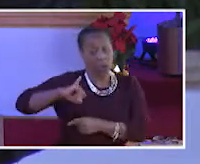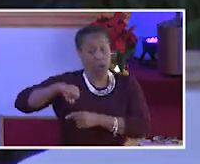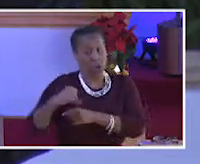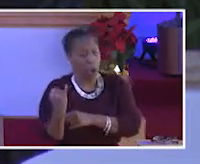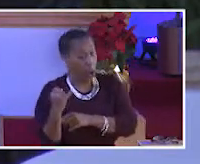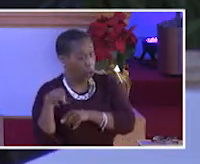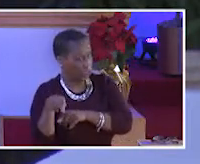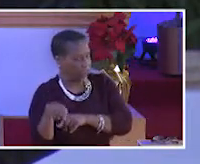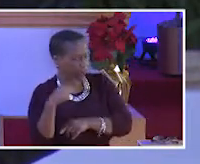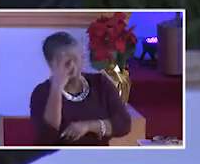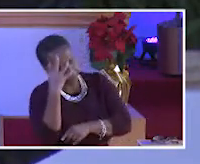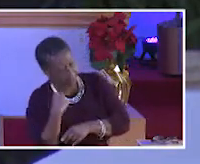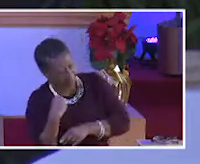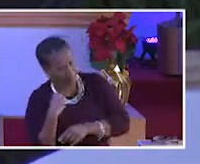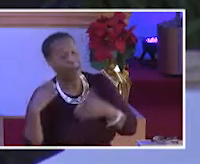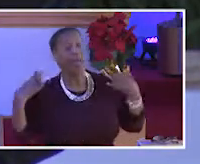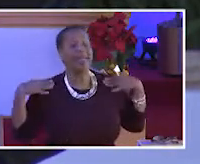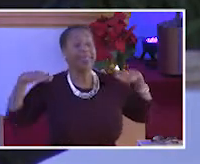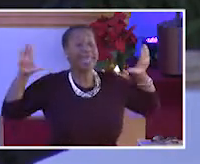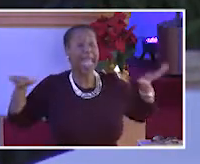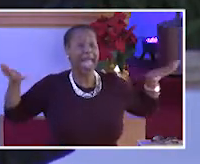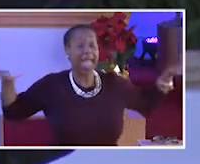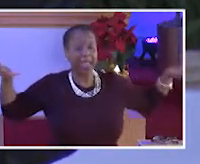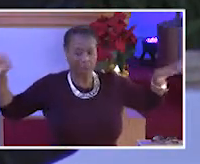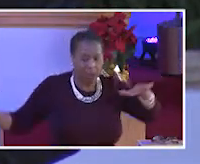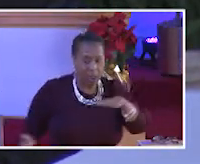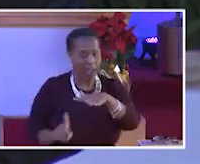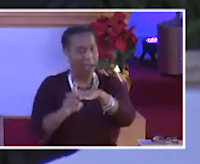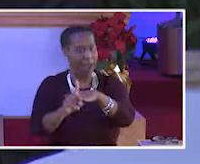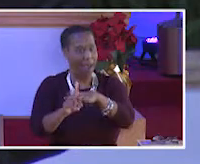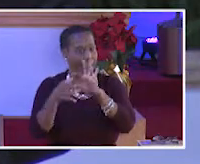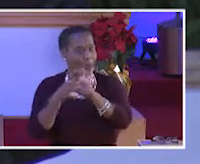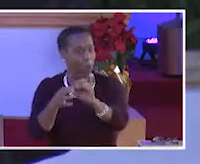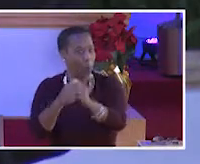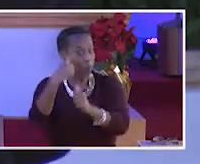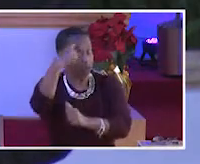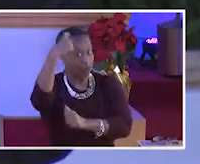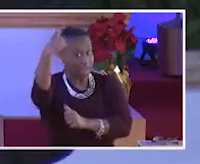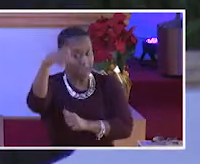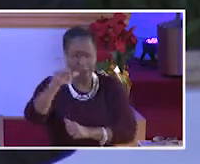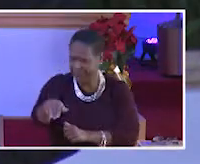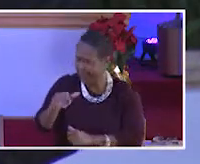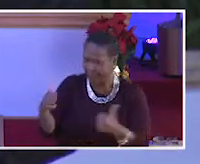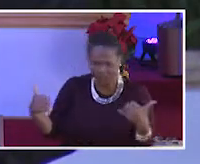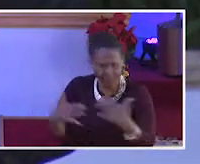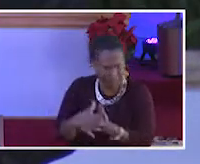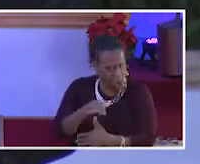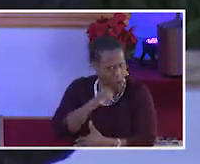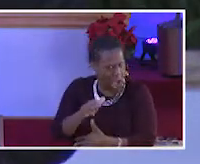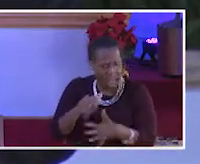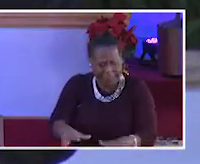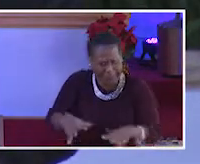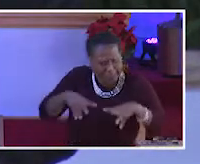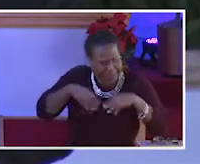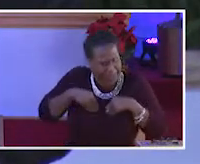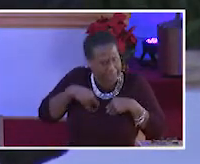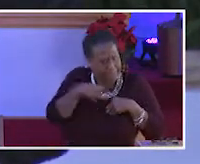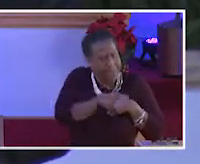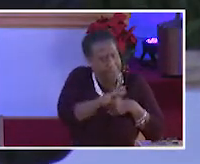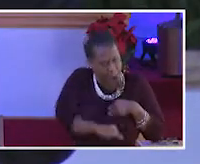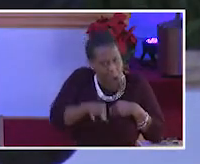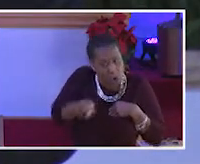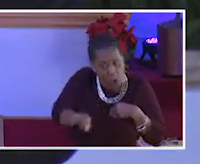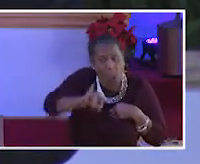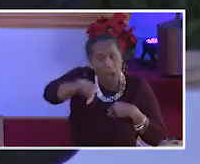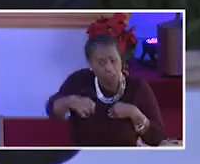was asleep, the angel came to him in a dream and said, "Fear not, take her, for you are Joseph, the son